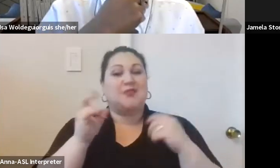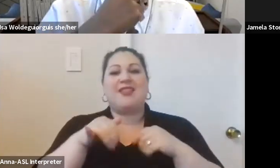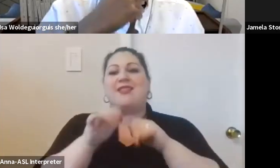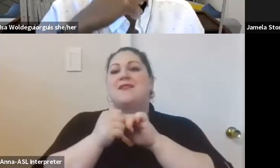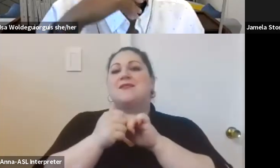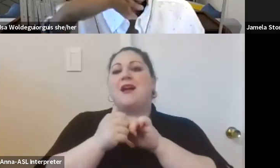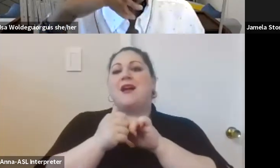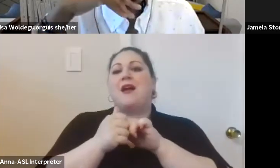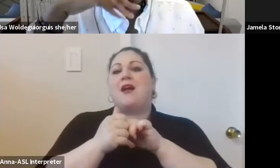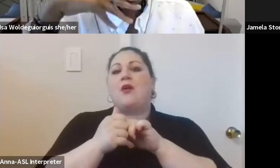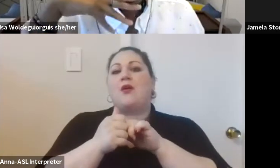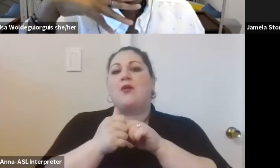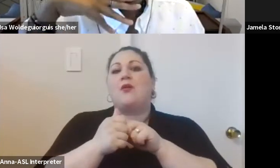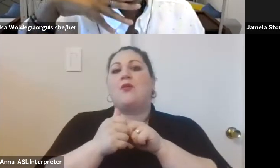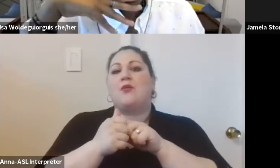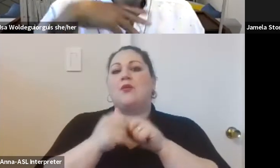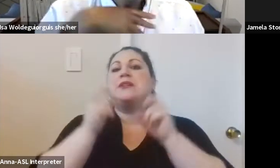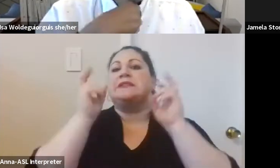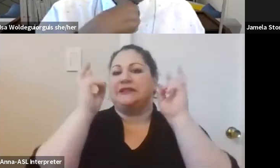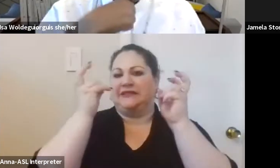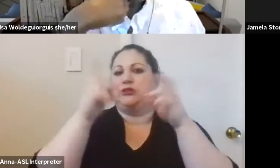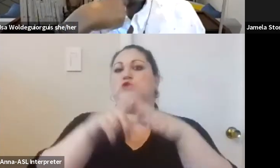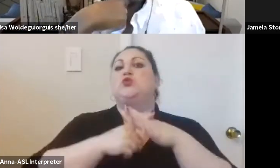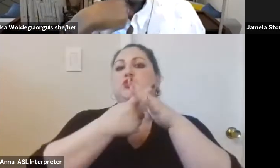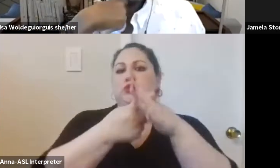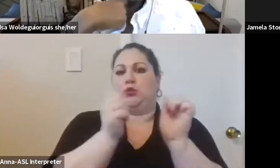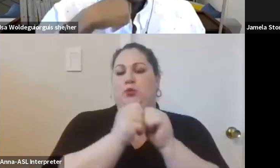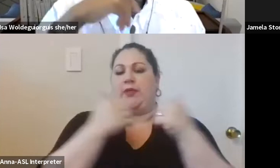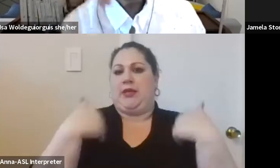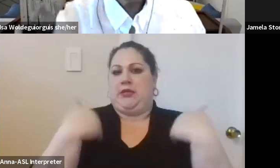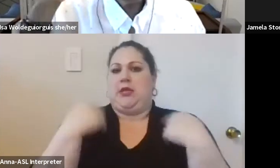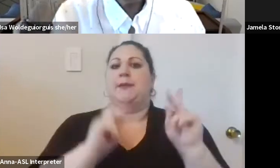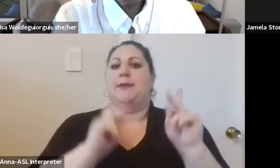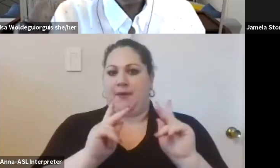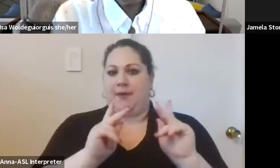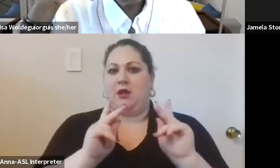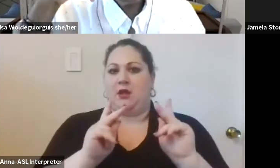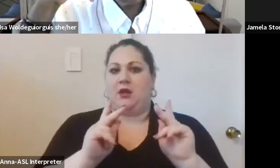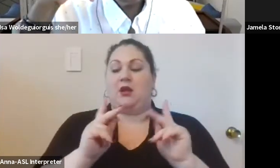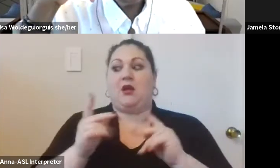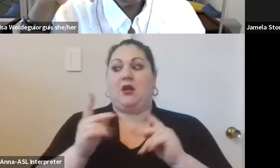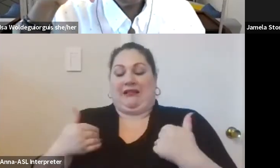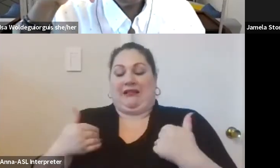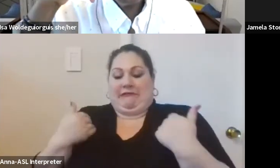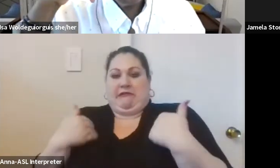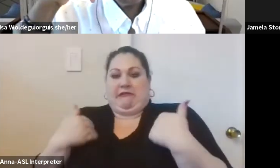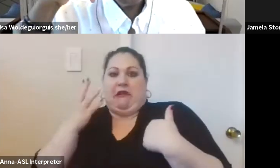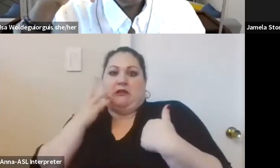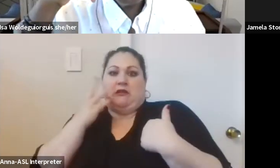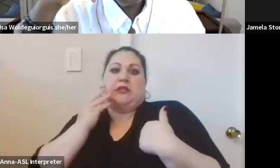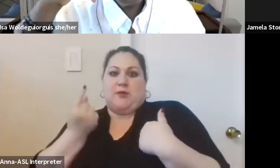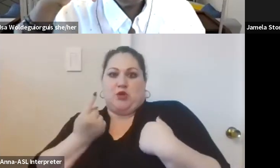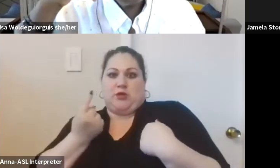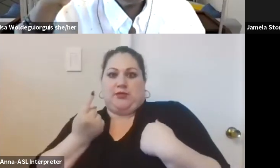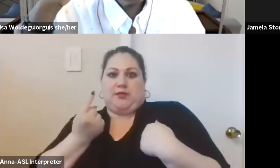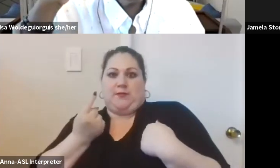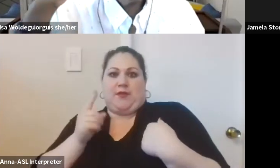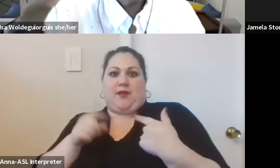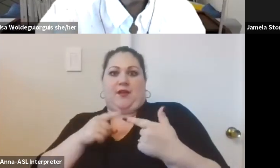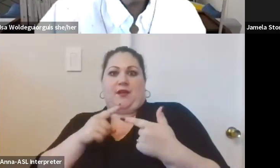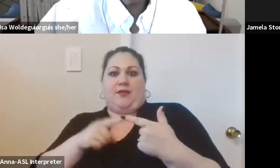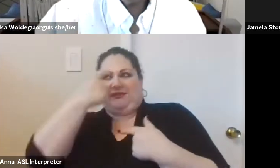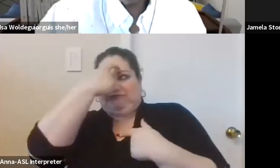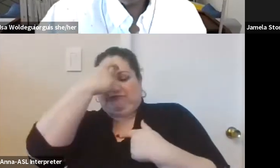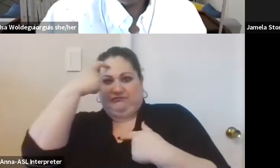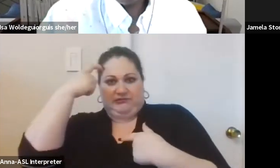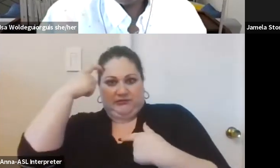with our youth, and things that happen to them while they're so young, and how they